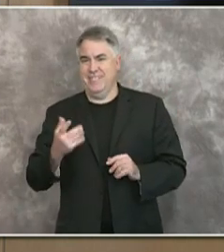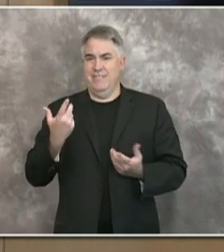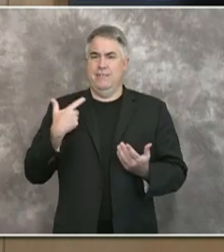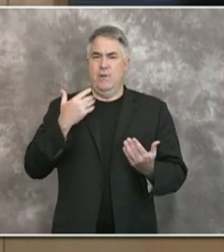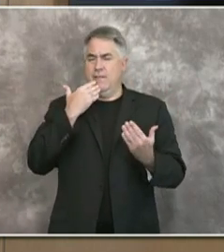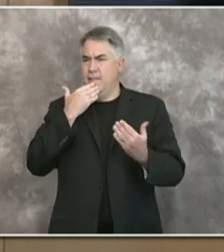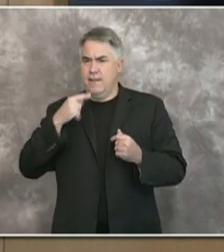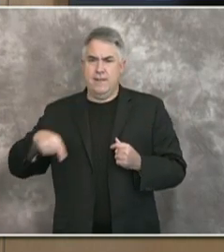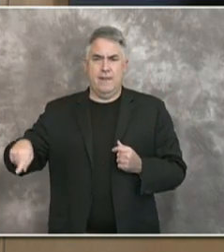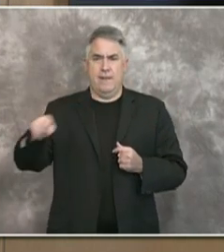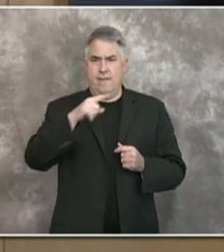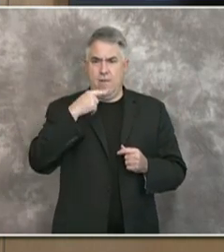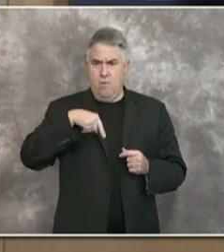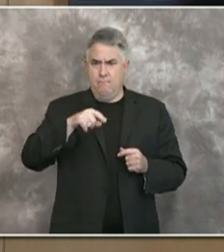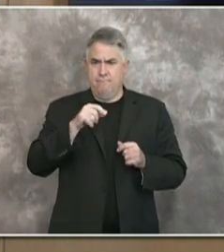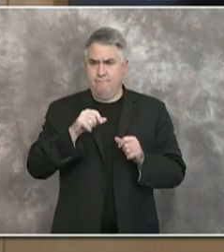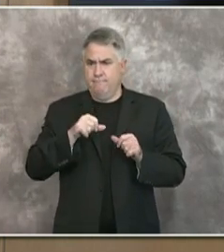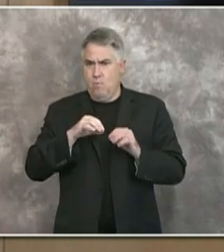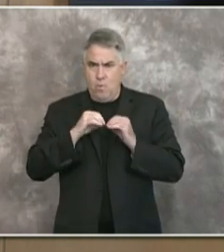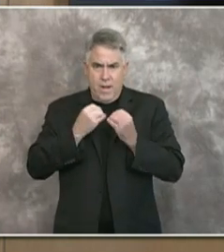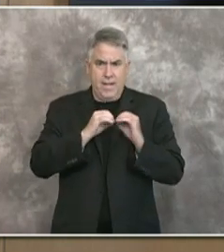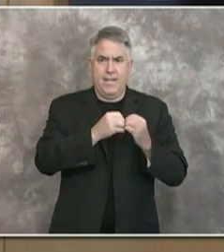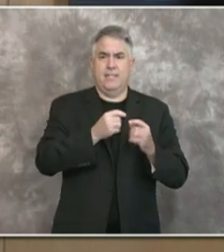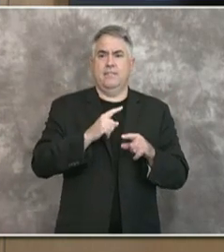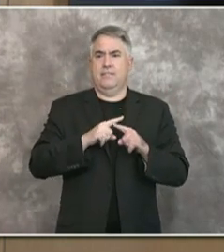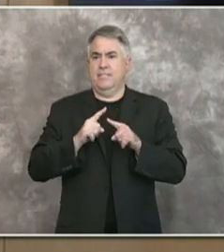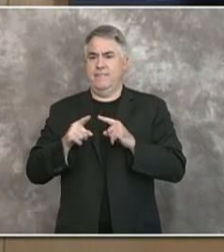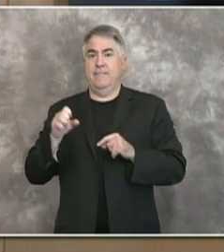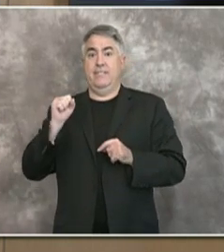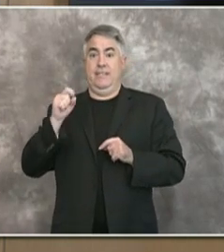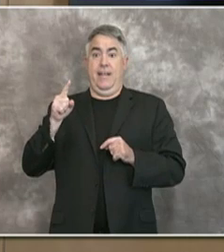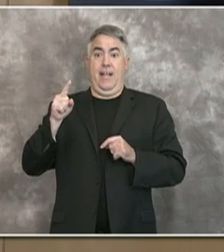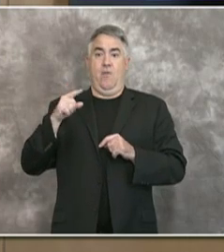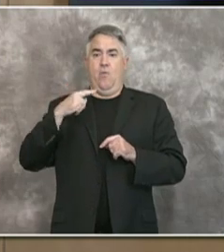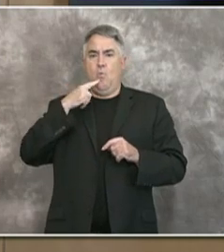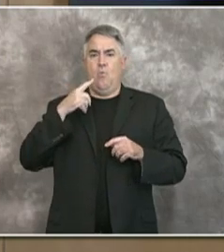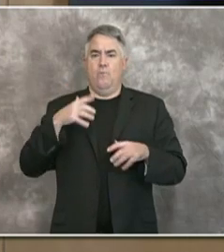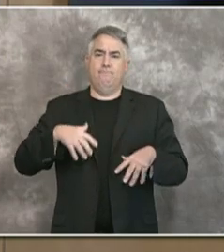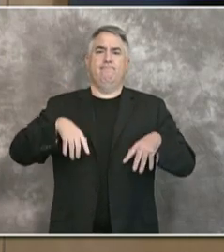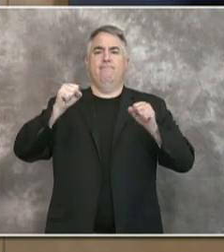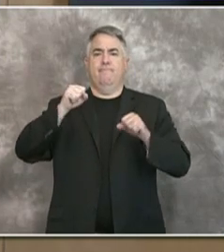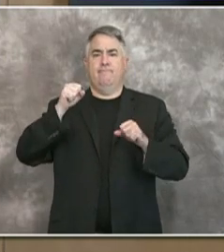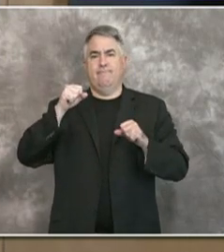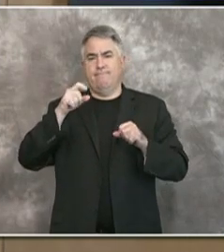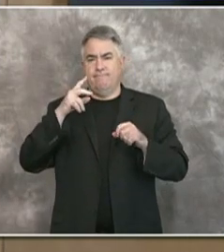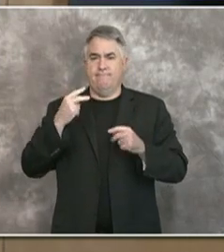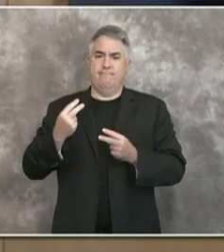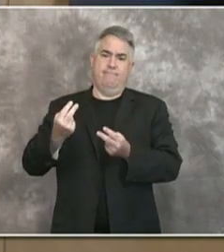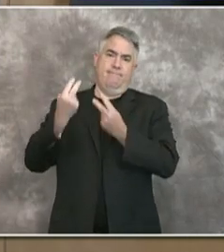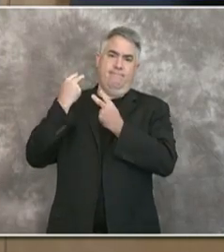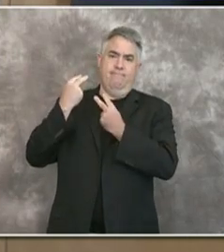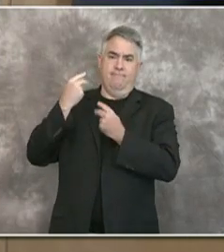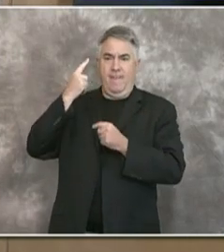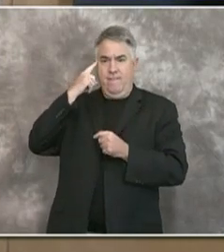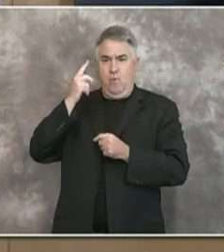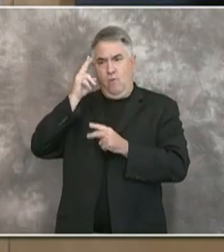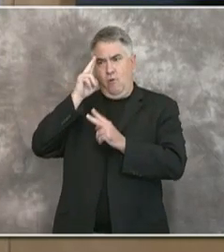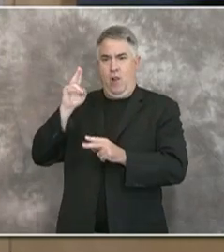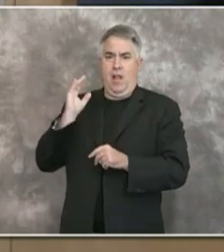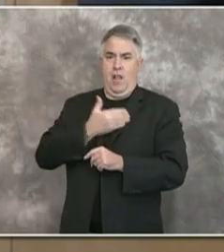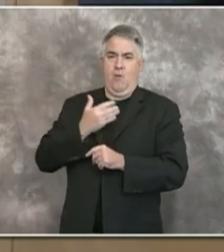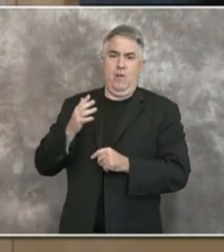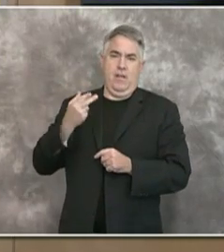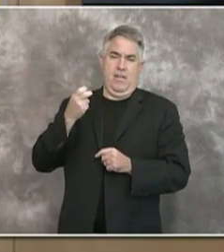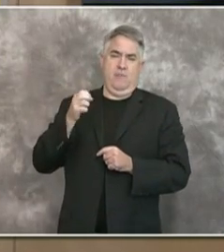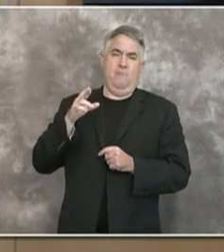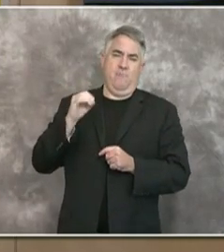those veterans organizations and many San Diegans who took time out over this Memorial Day weekend to honor our fallen heroes.